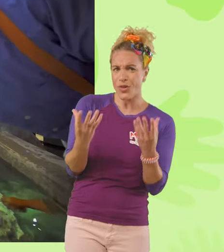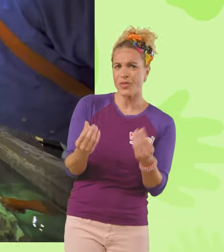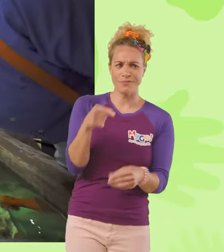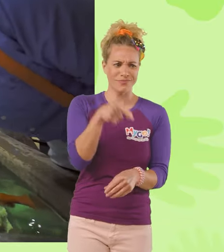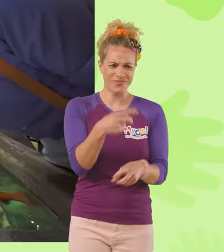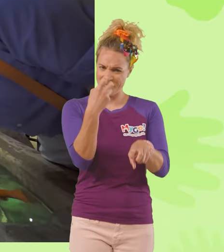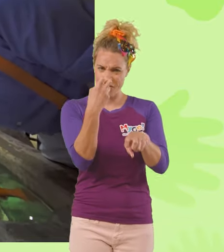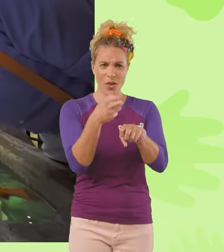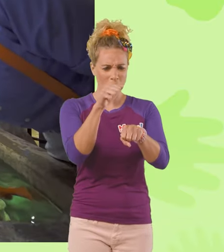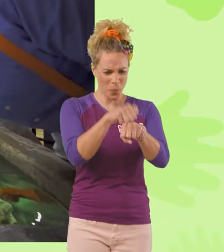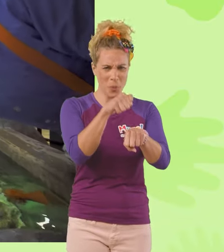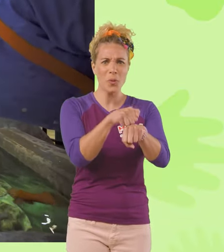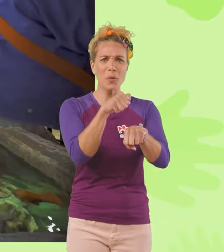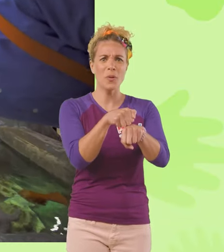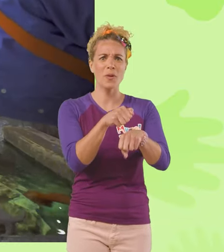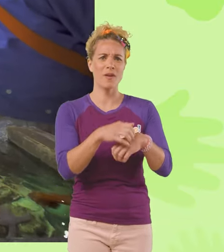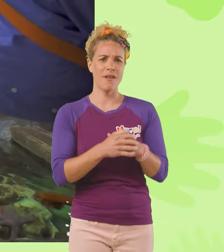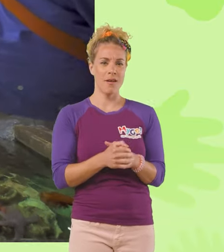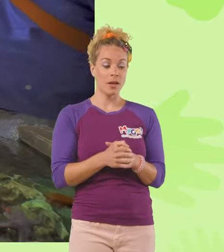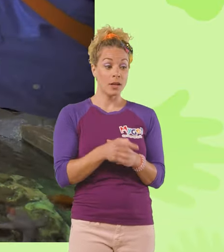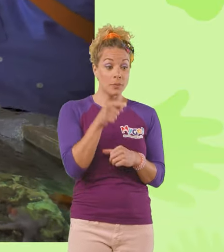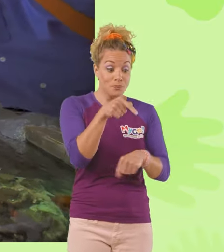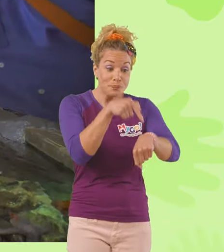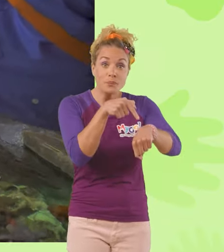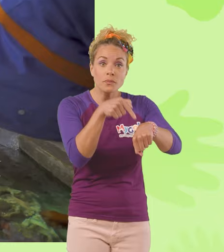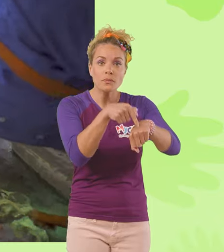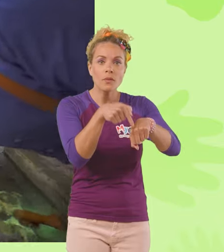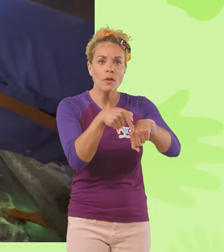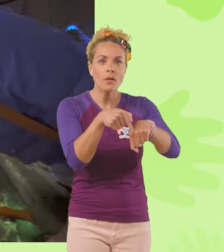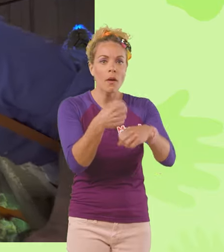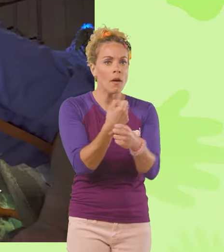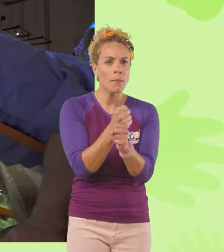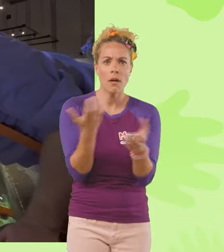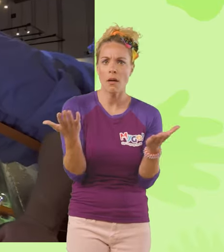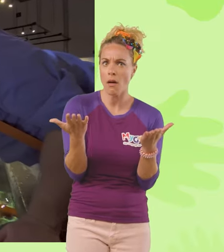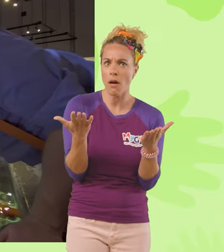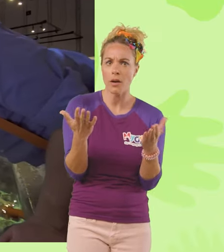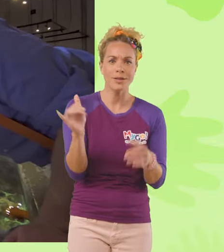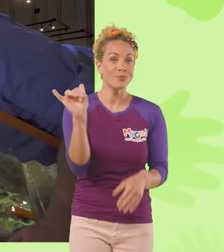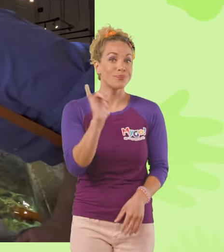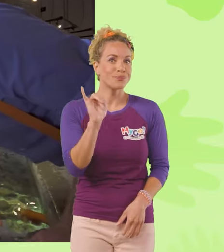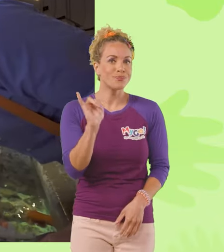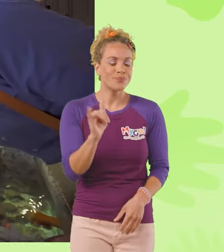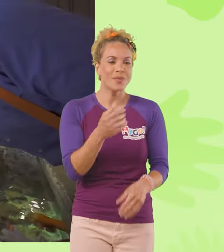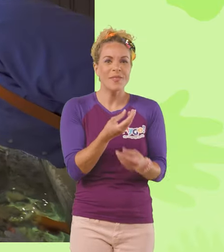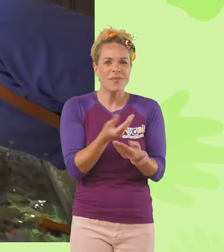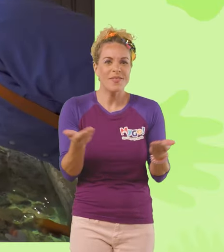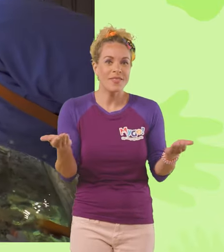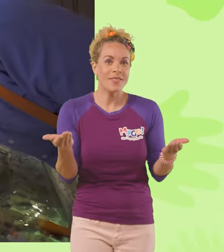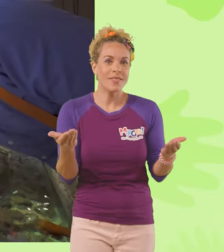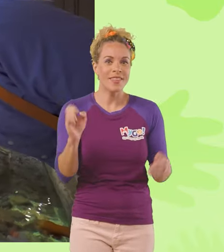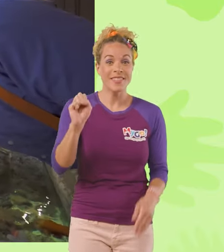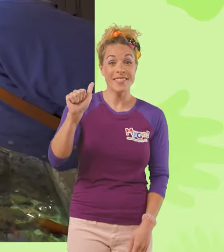is hard. Those little dots are made out of the same stuff that seashells are made out of. So even